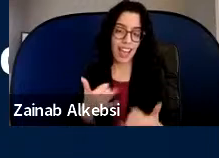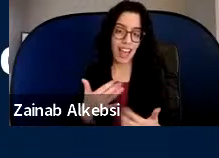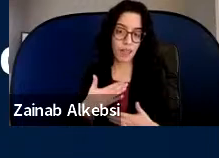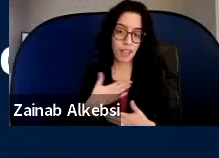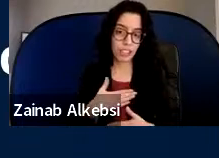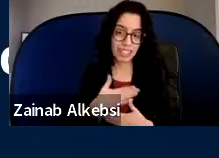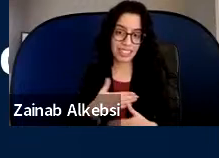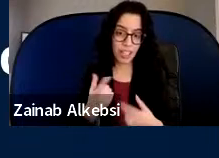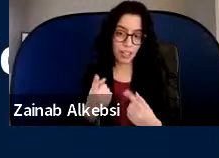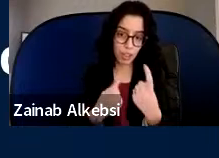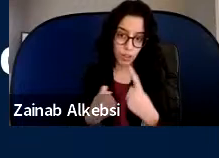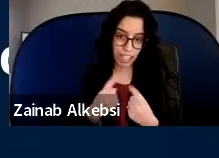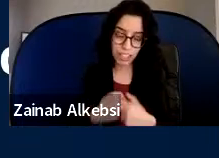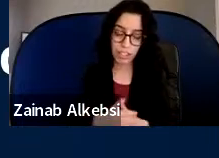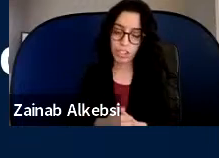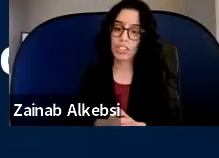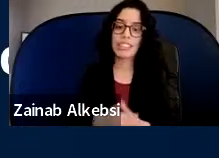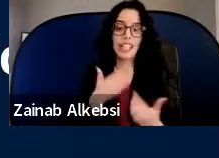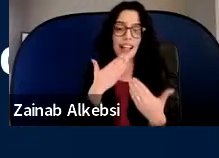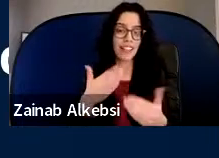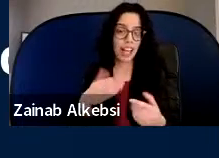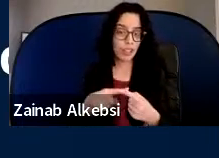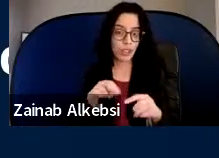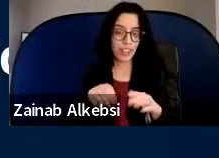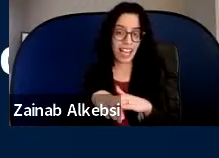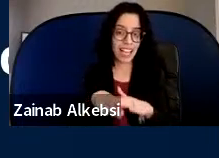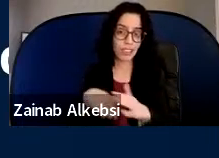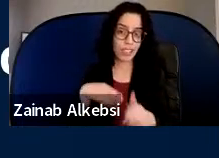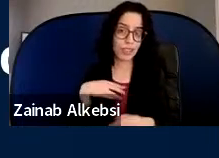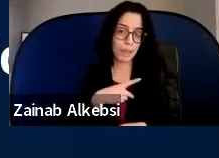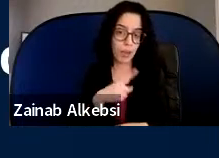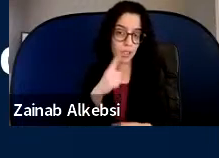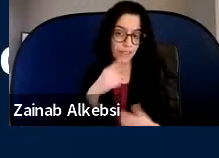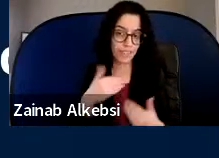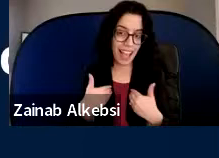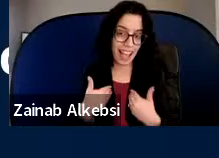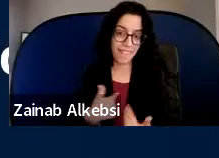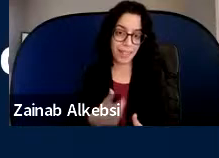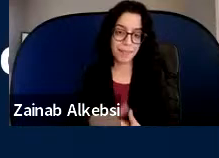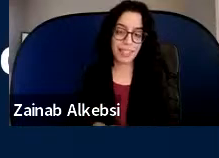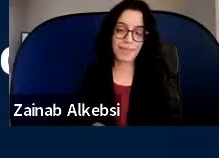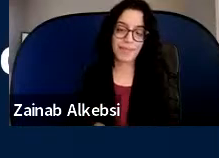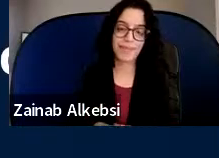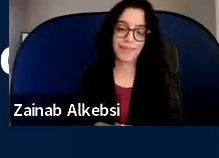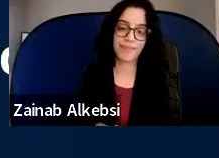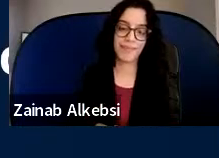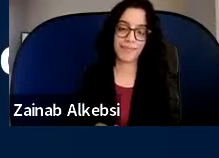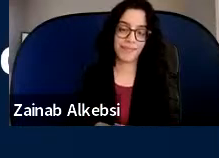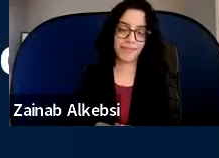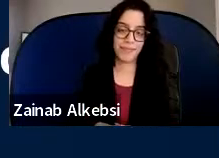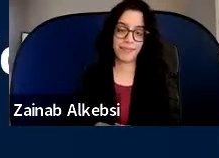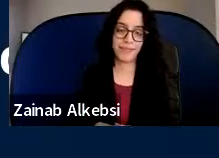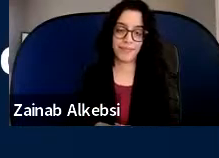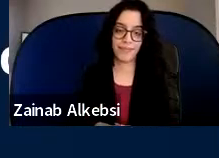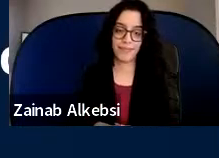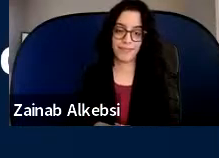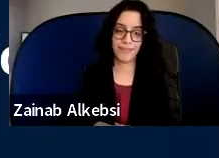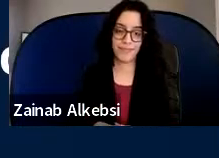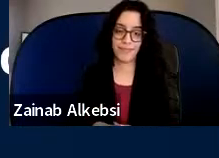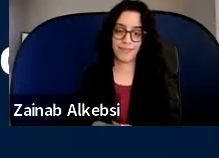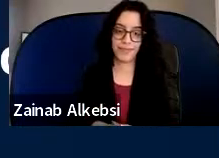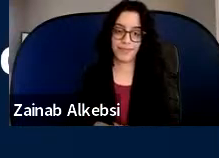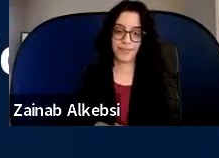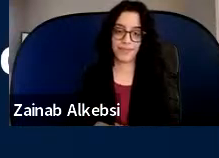the scenarios that we have come across. But at this time, I will stop my comments and I'd be happy to entertain any questions